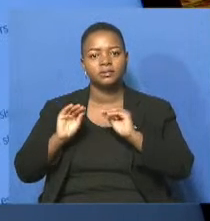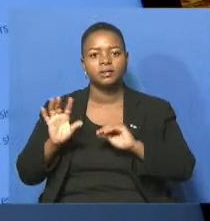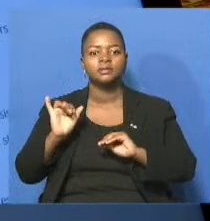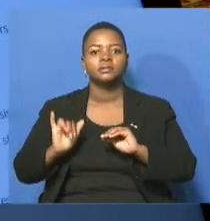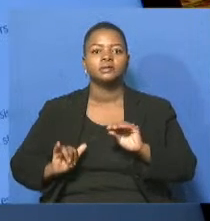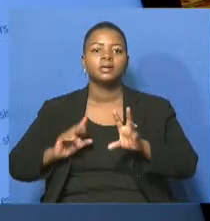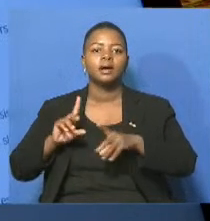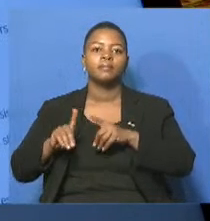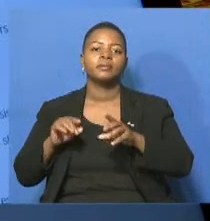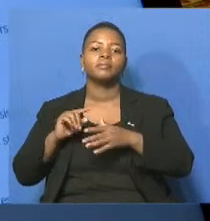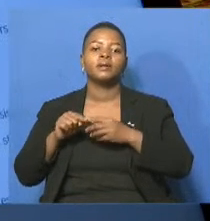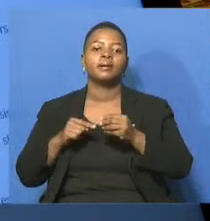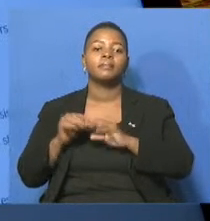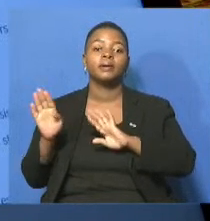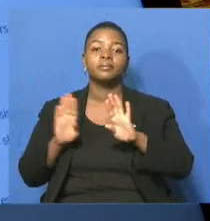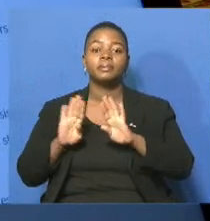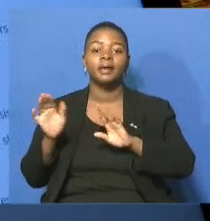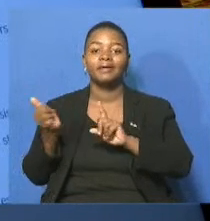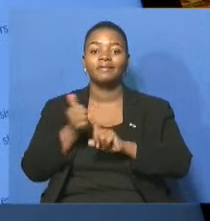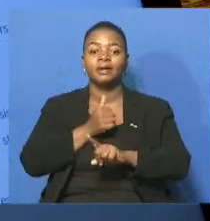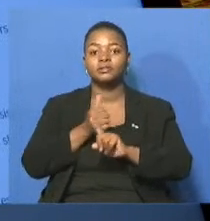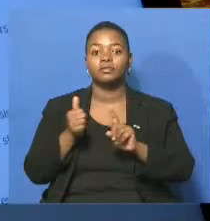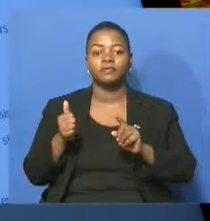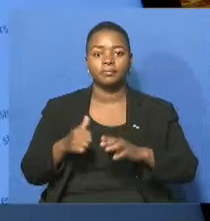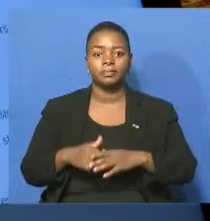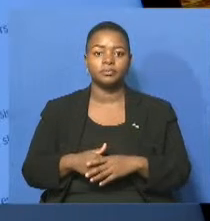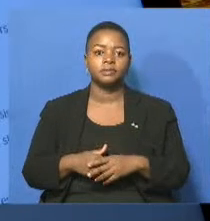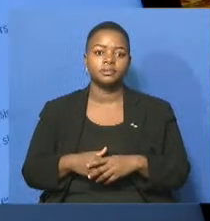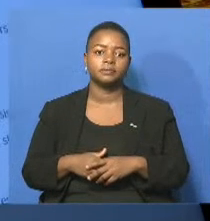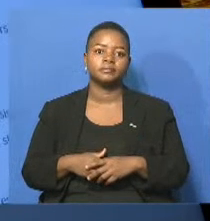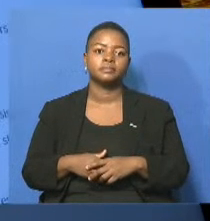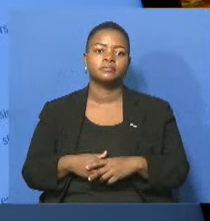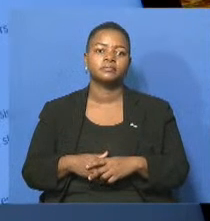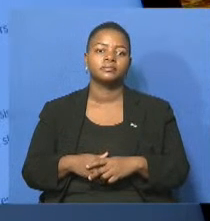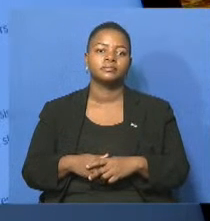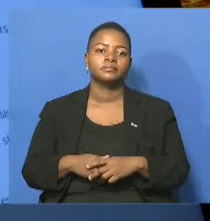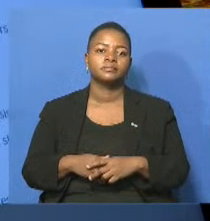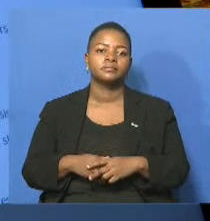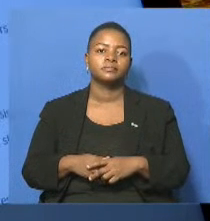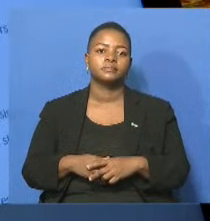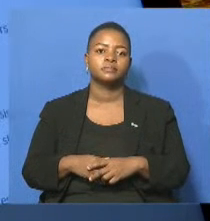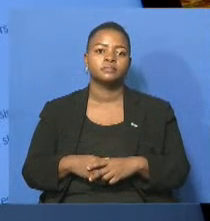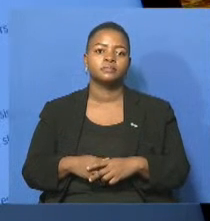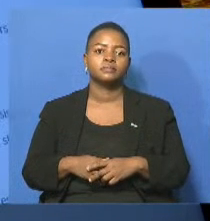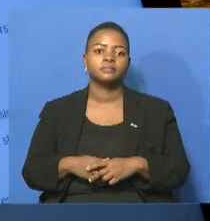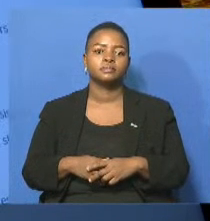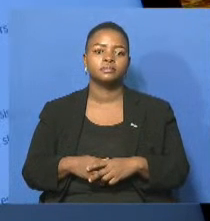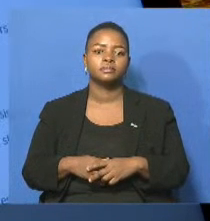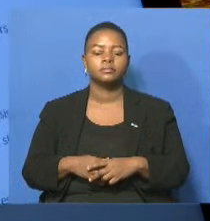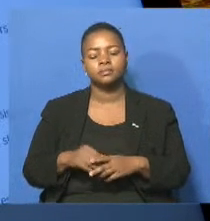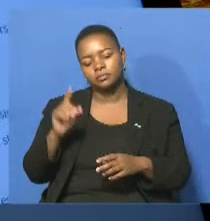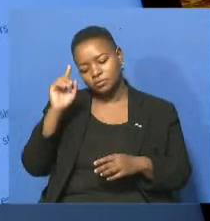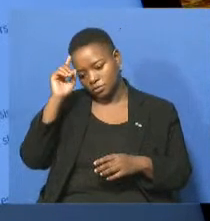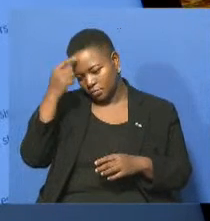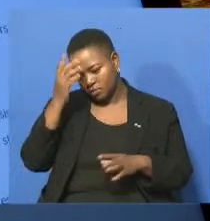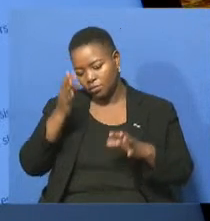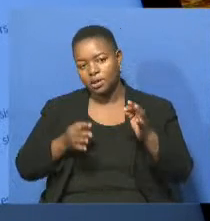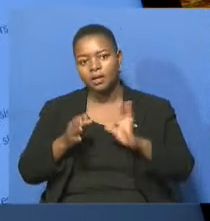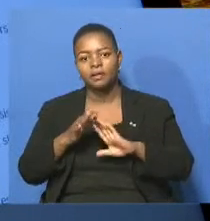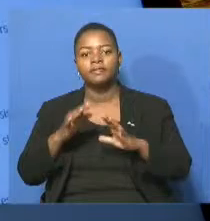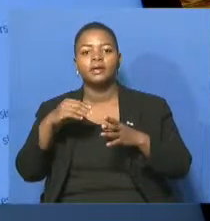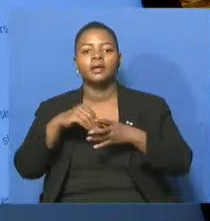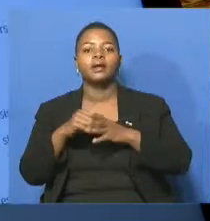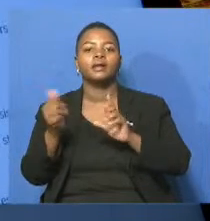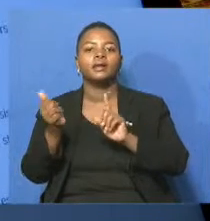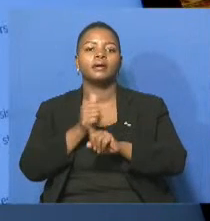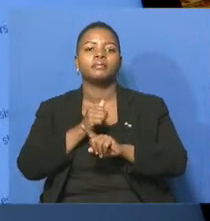people about abusive behaviors so that they know when they're in abusive relationships. Community